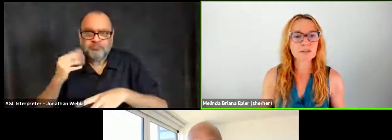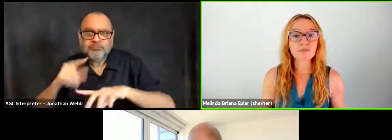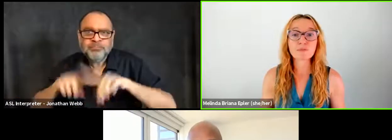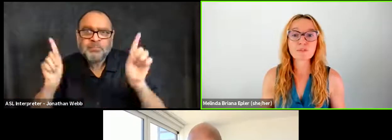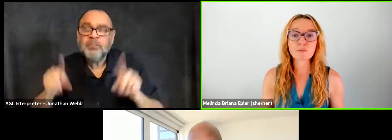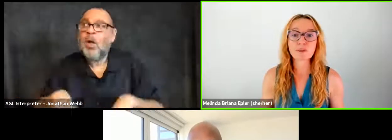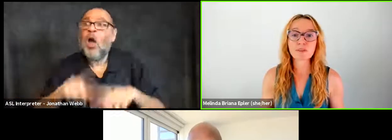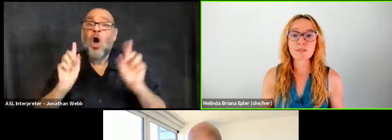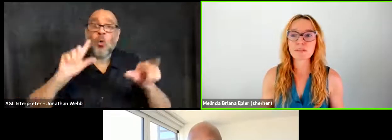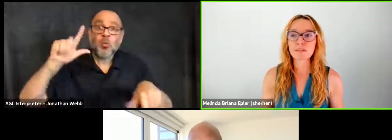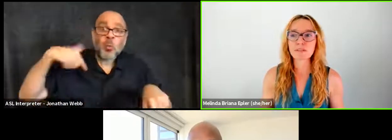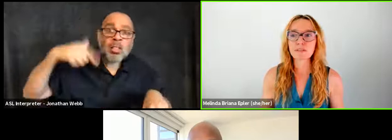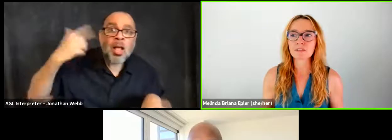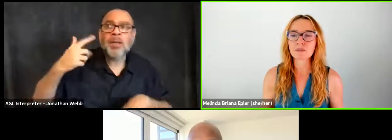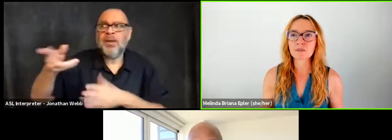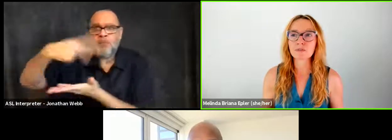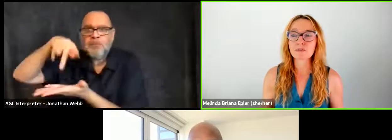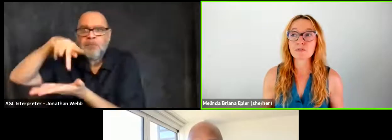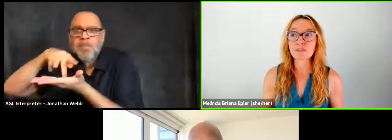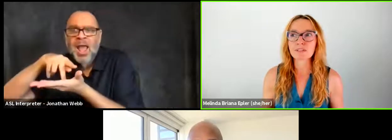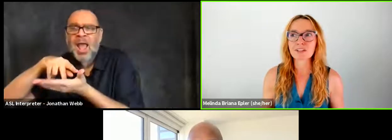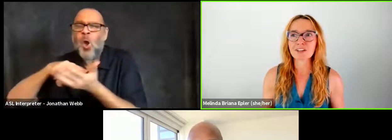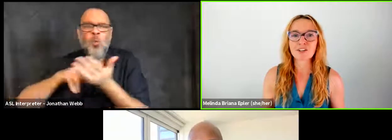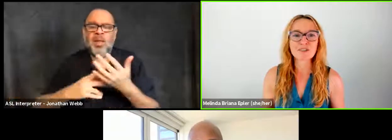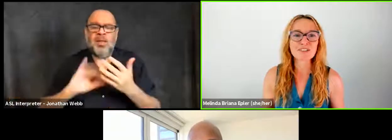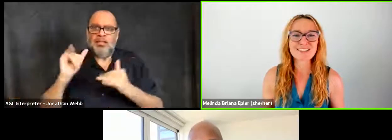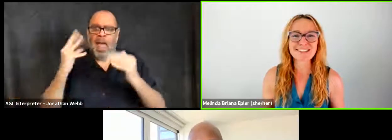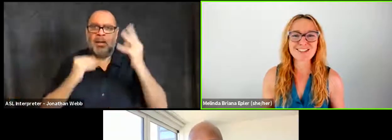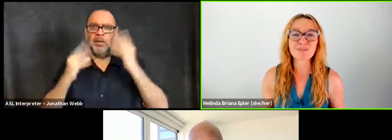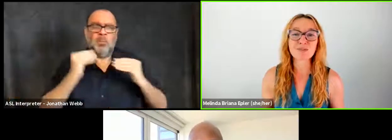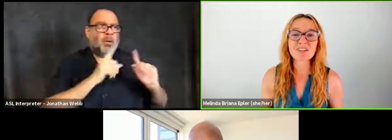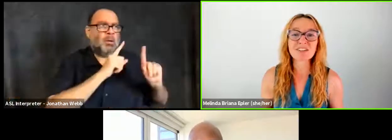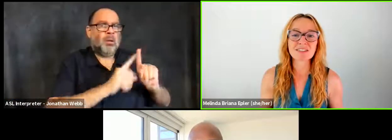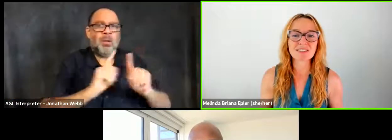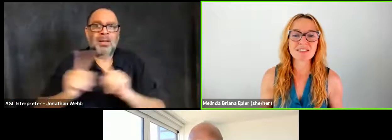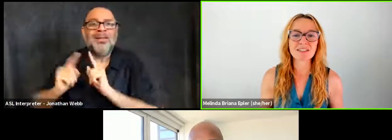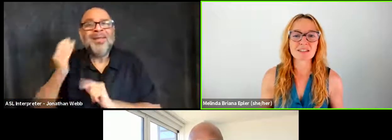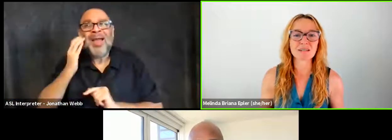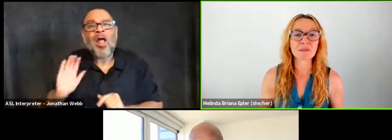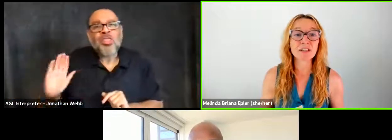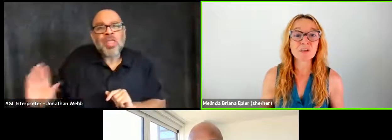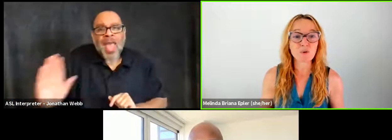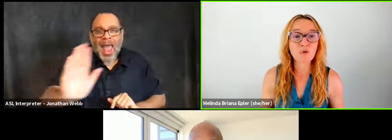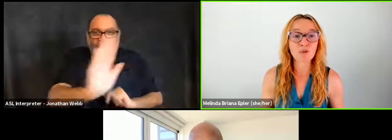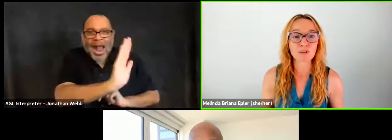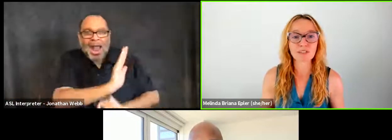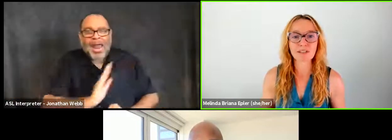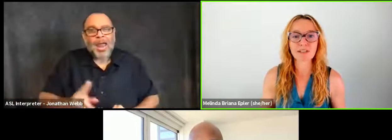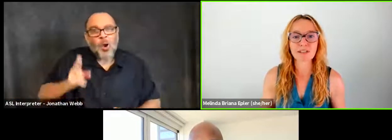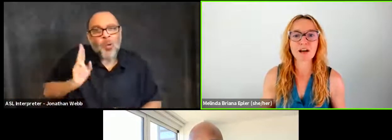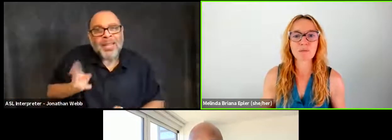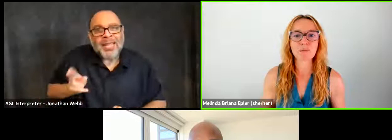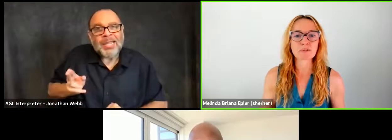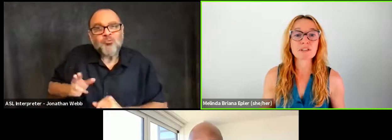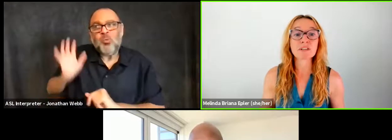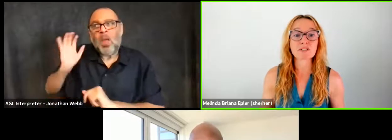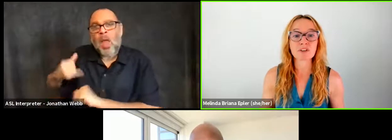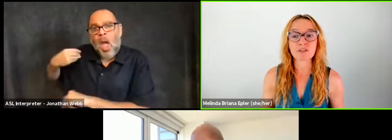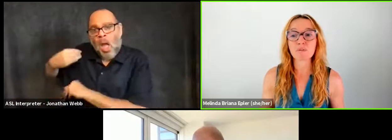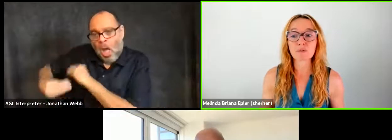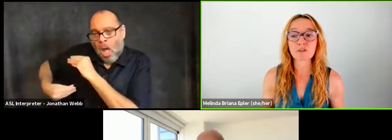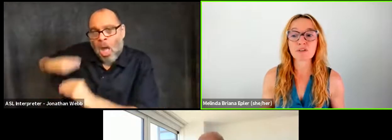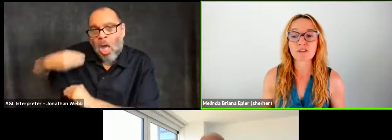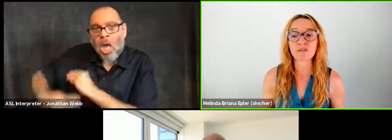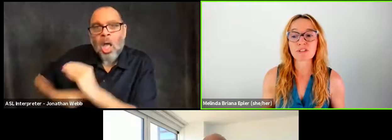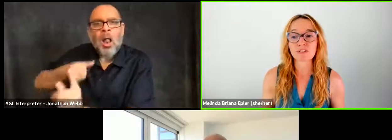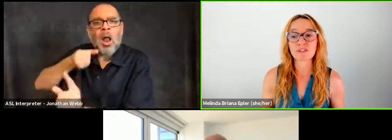Paris and different as well. And there are different histories in each of those regions that play a role in how people see each other,